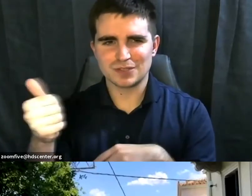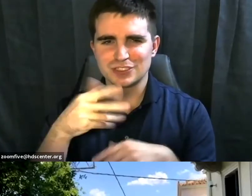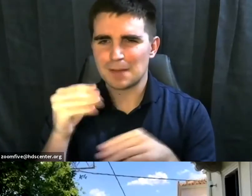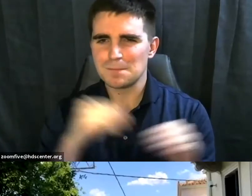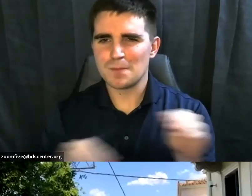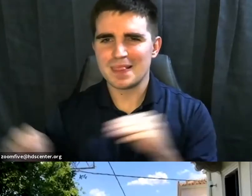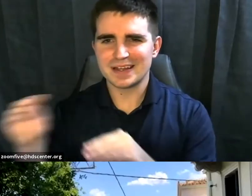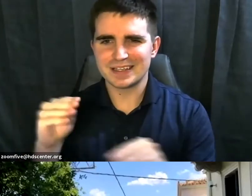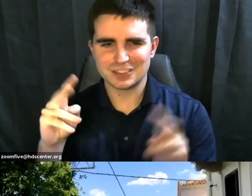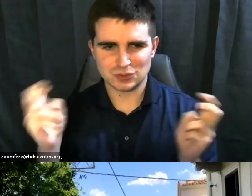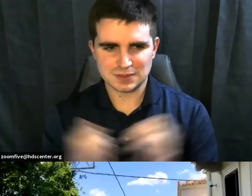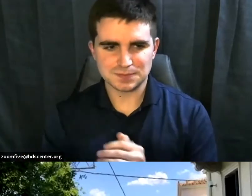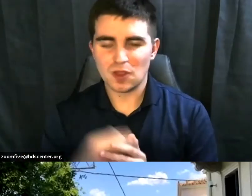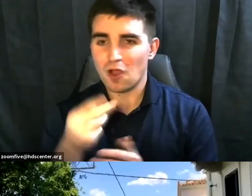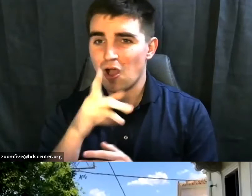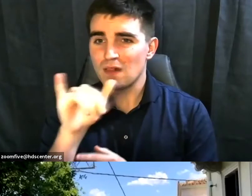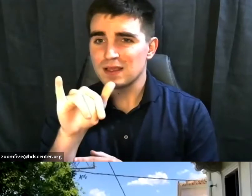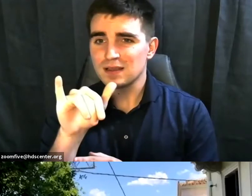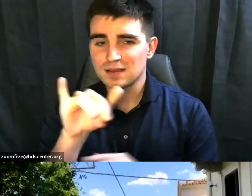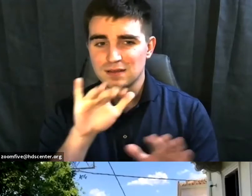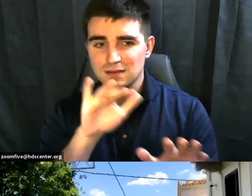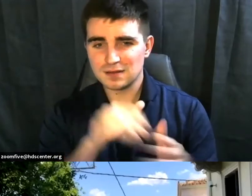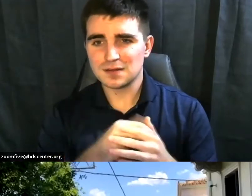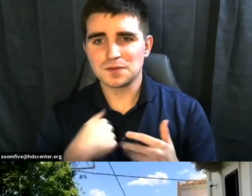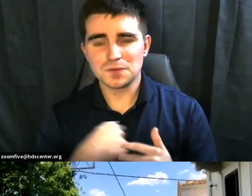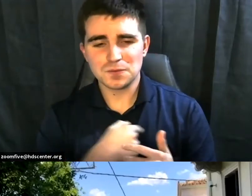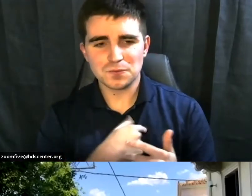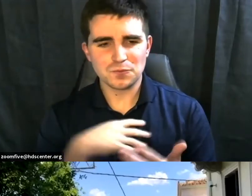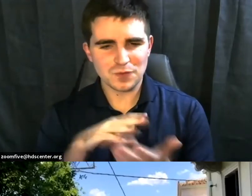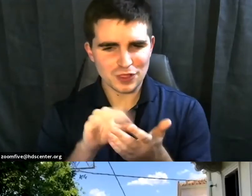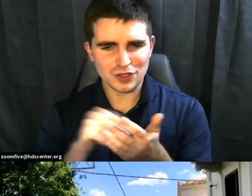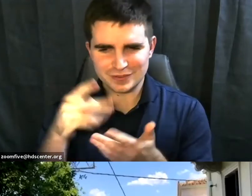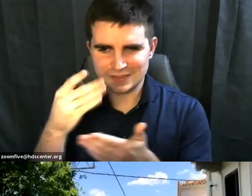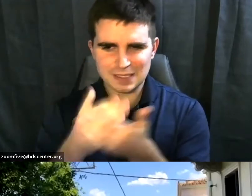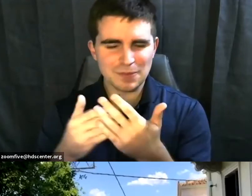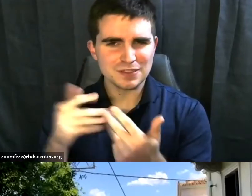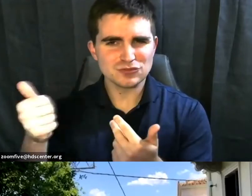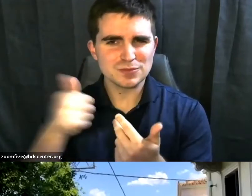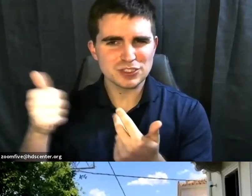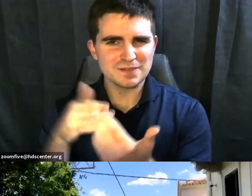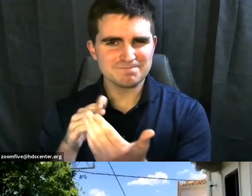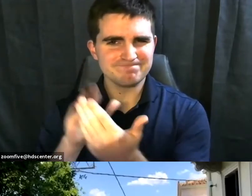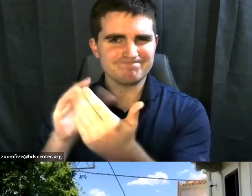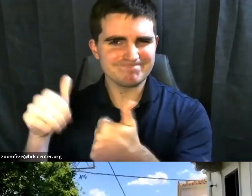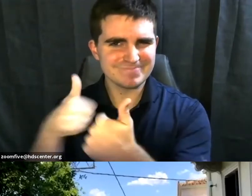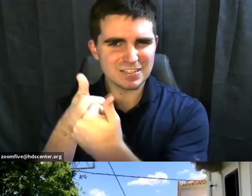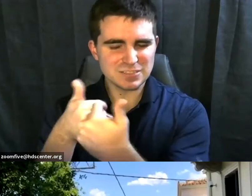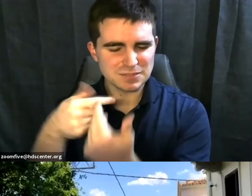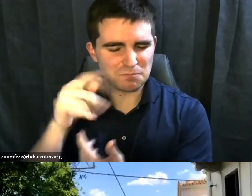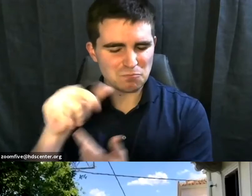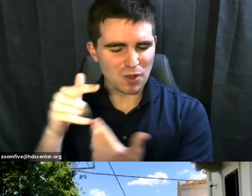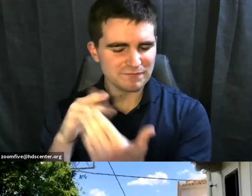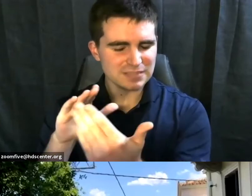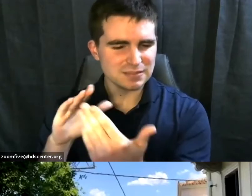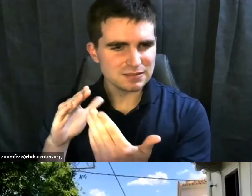Holly, we learned some of the transportation challenges that Paul faced as a graduate student and early professional at Pitt. You, of course, were a